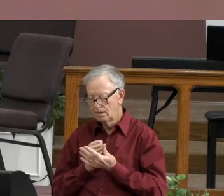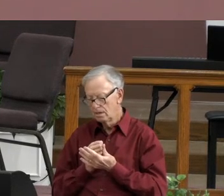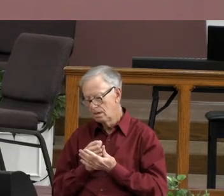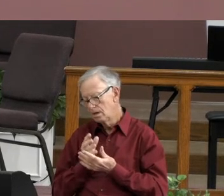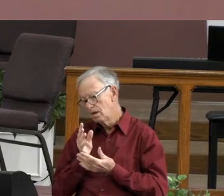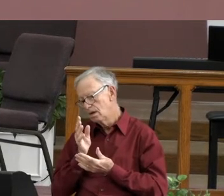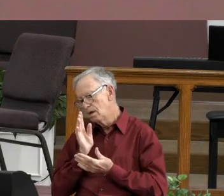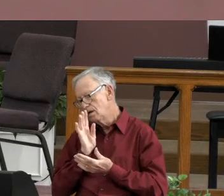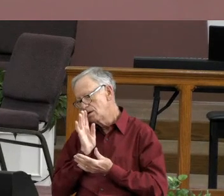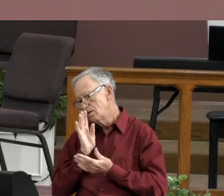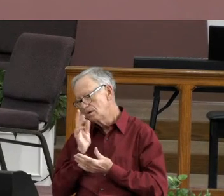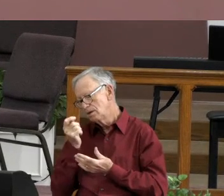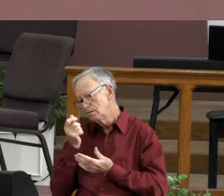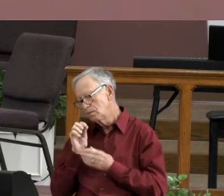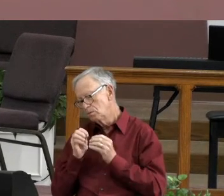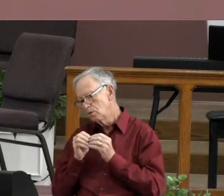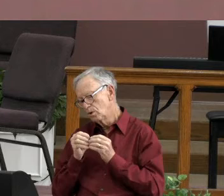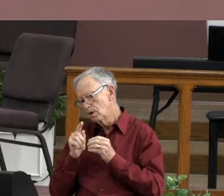bit more about.